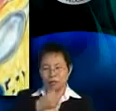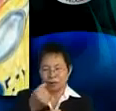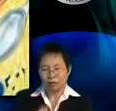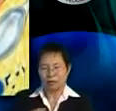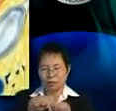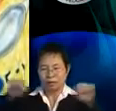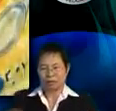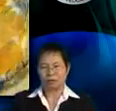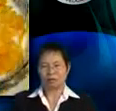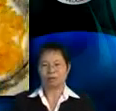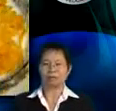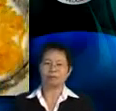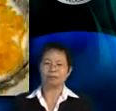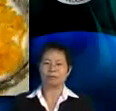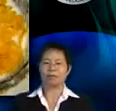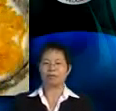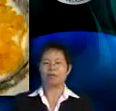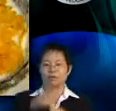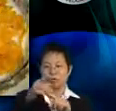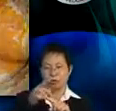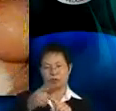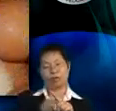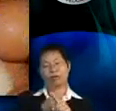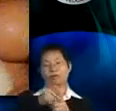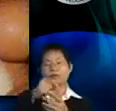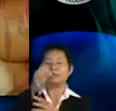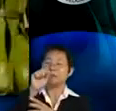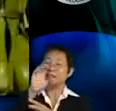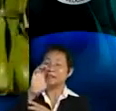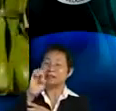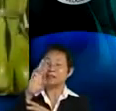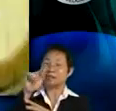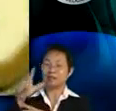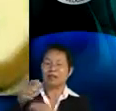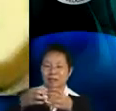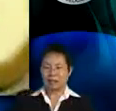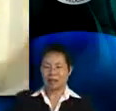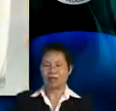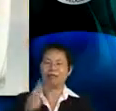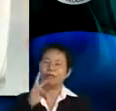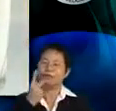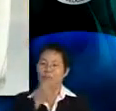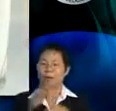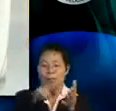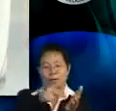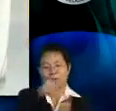sterility. Sources: cereals, eggs, vegetables, butter,